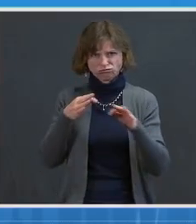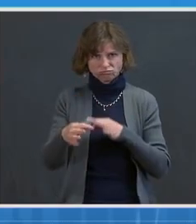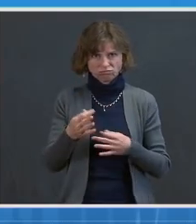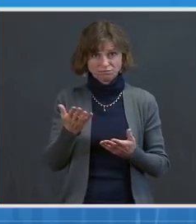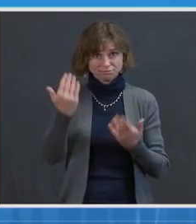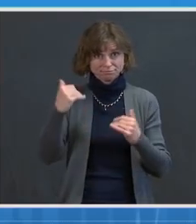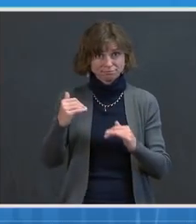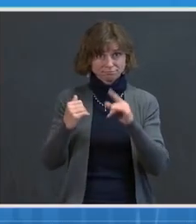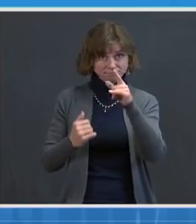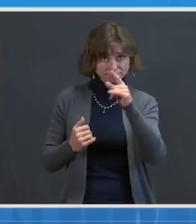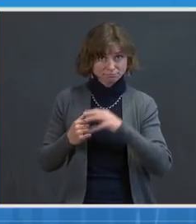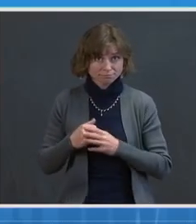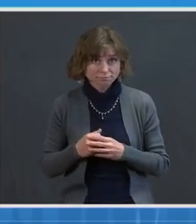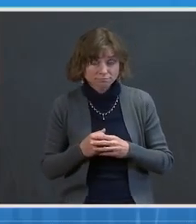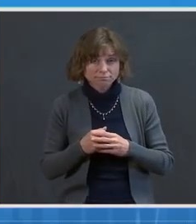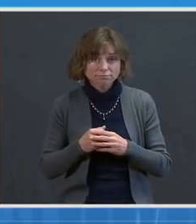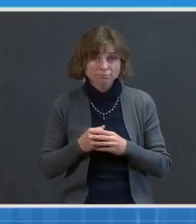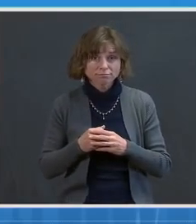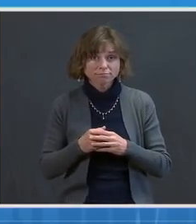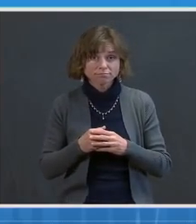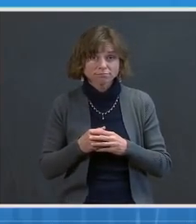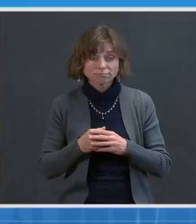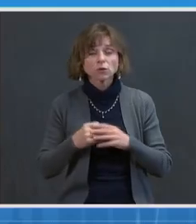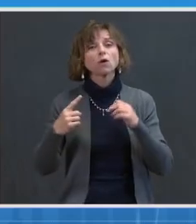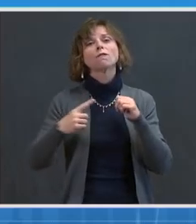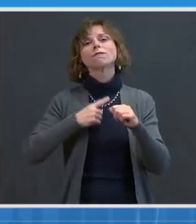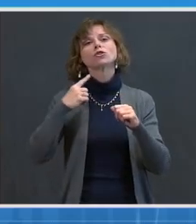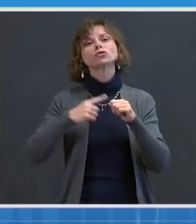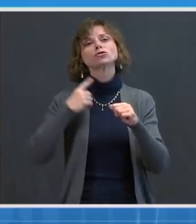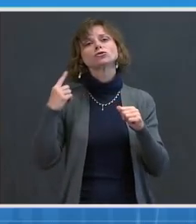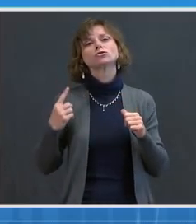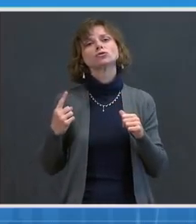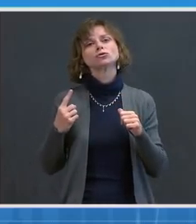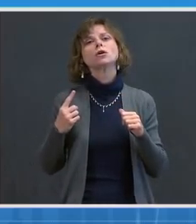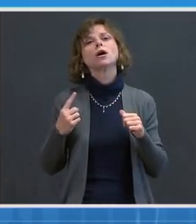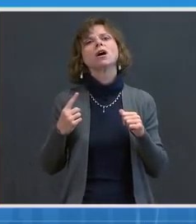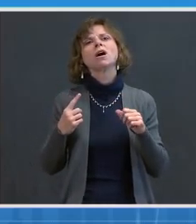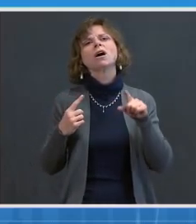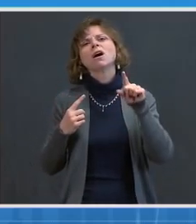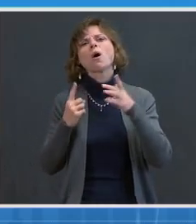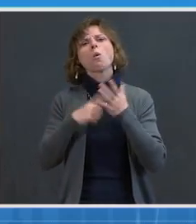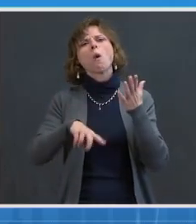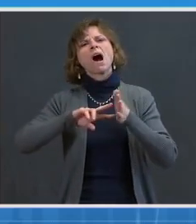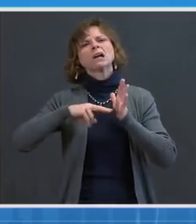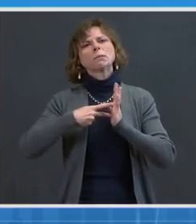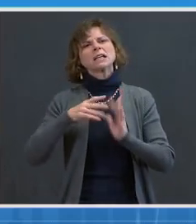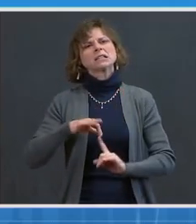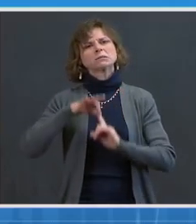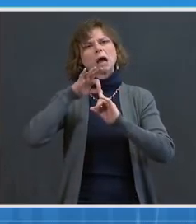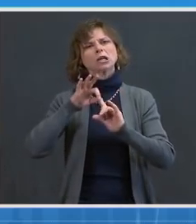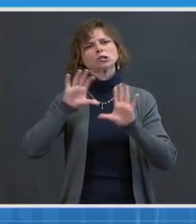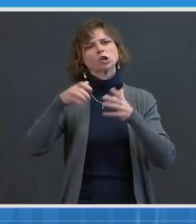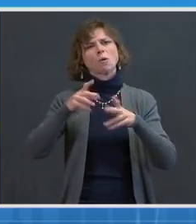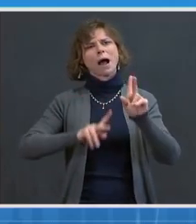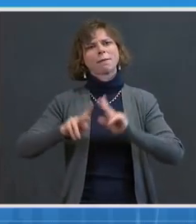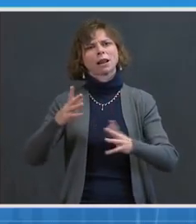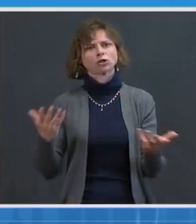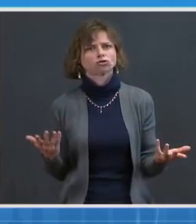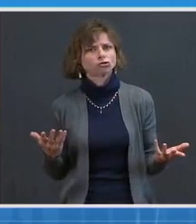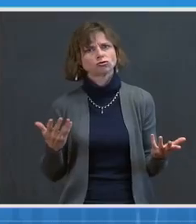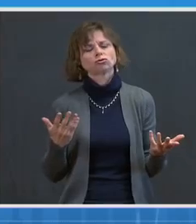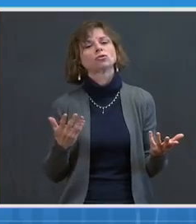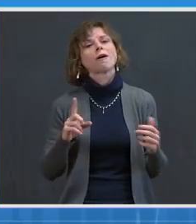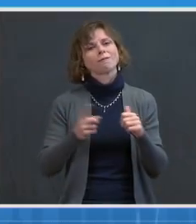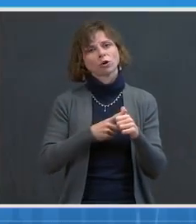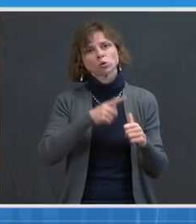have the next slide, please. First of all, let's take a look at what we mean by special populations. First of all, are